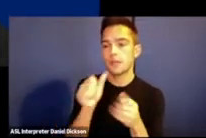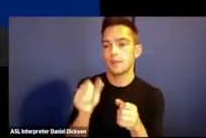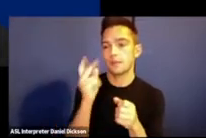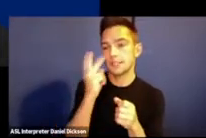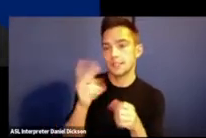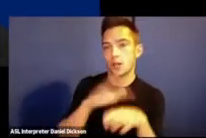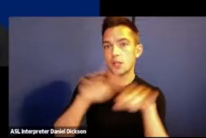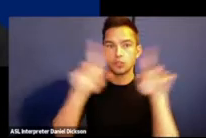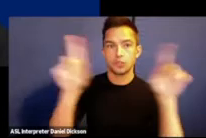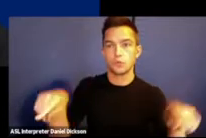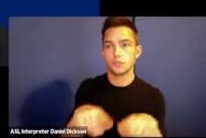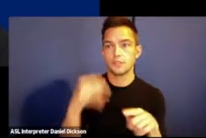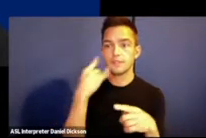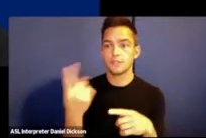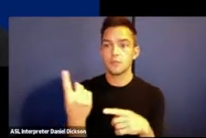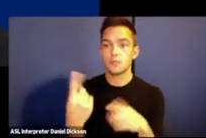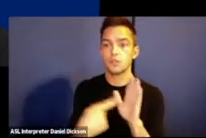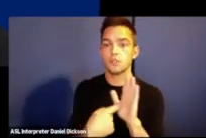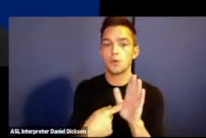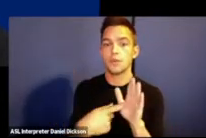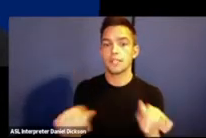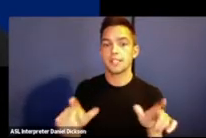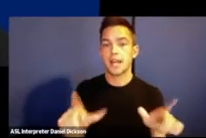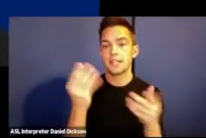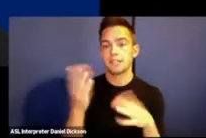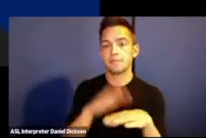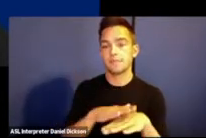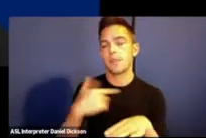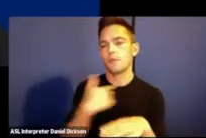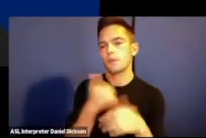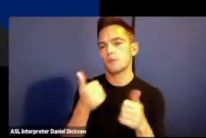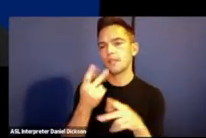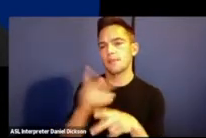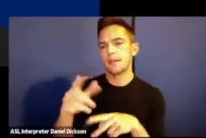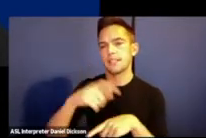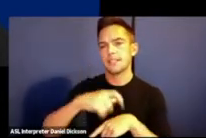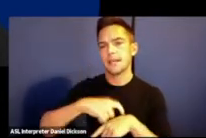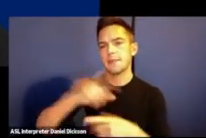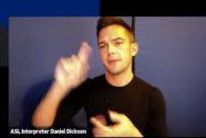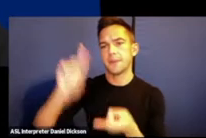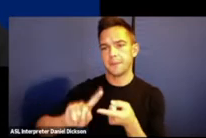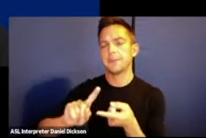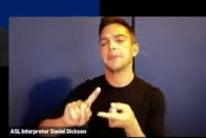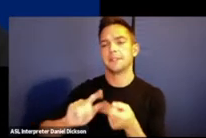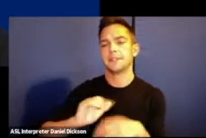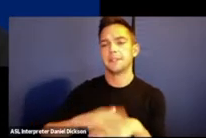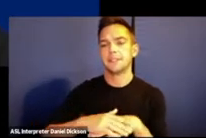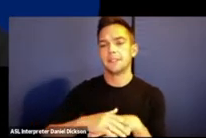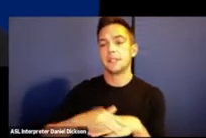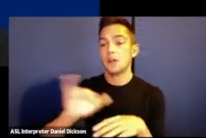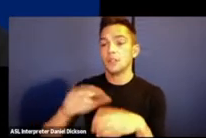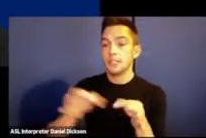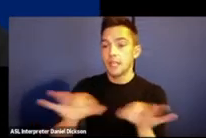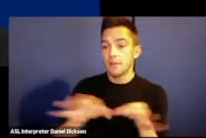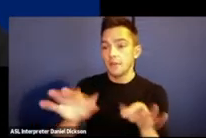on screen when someone is showing a slide. We will try to keep those times to a minimum. And as I said, there is captioning